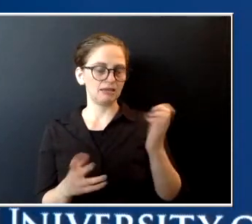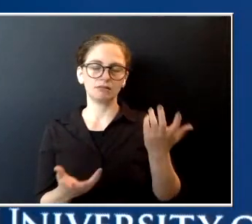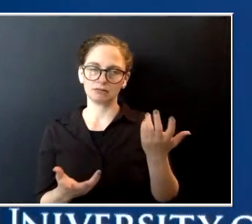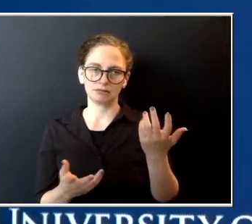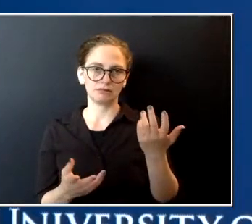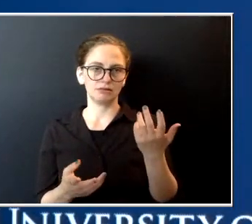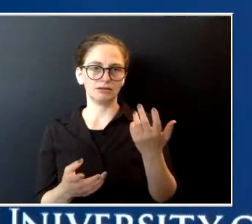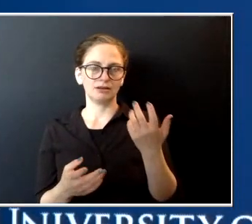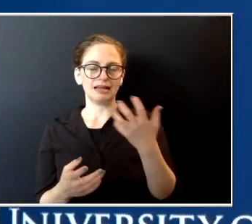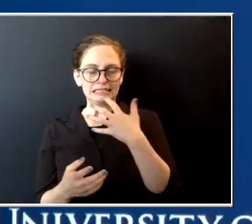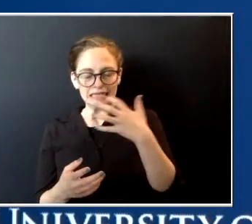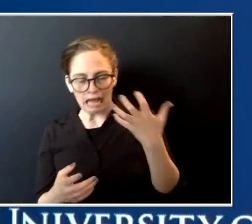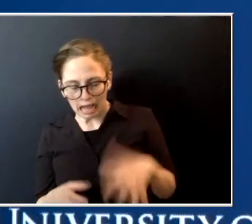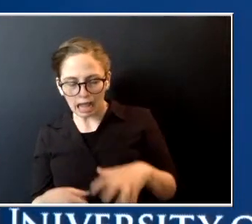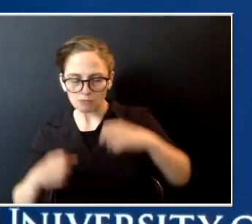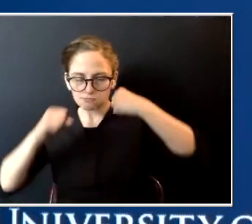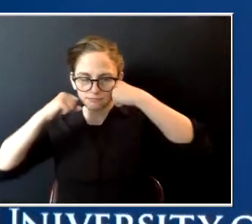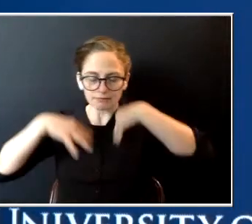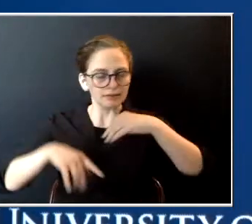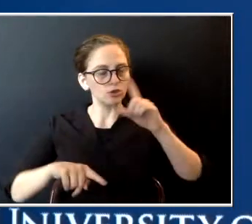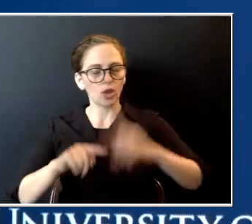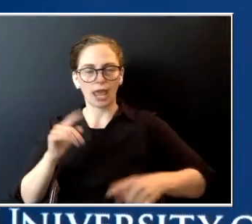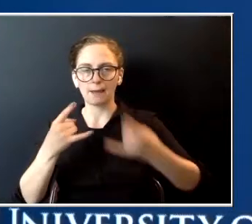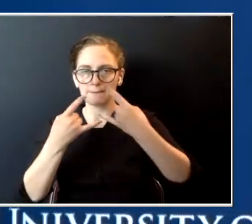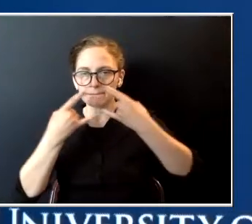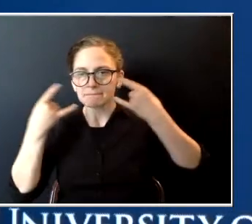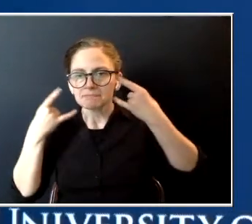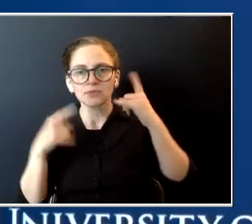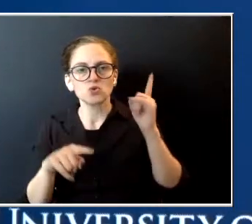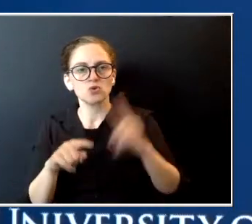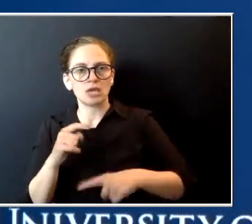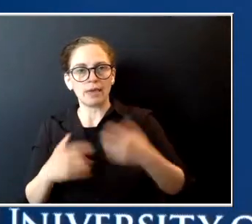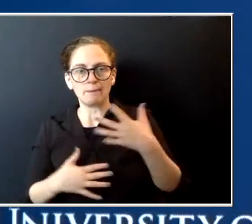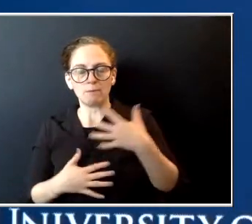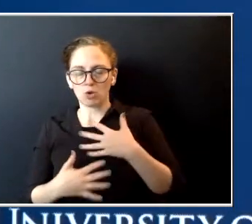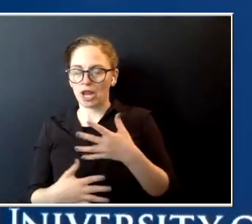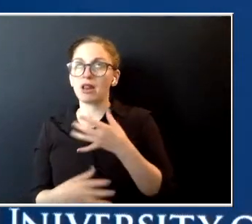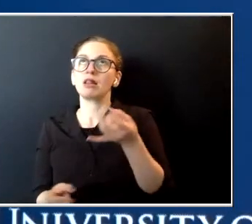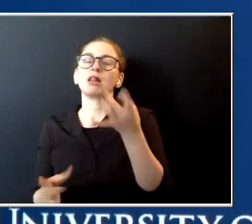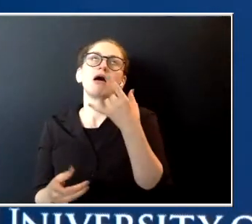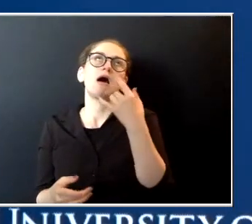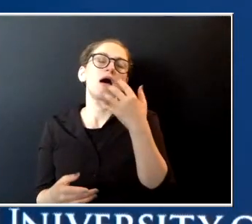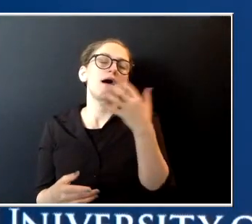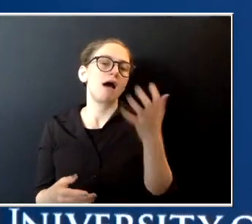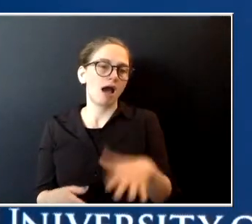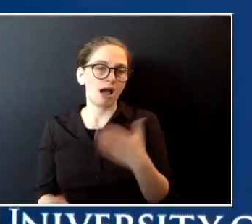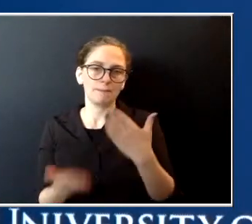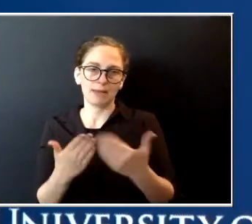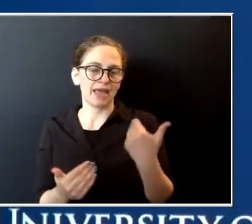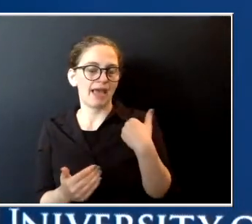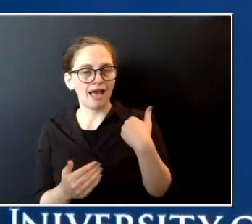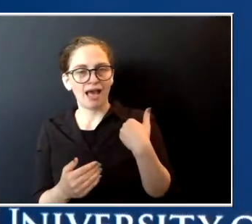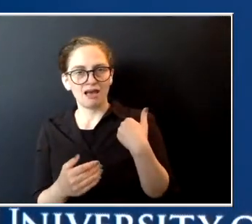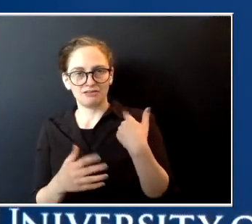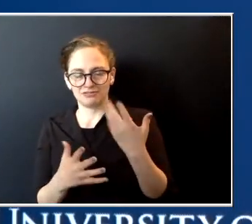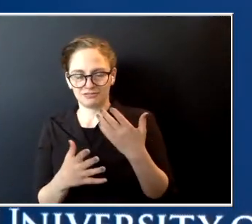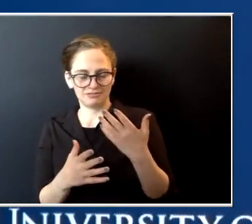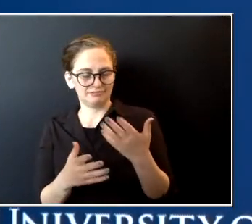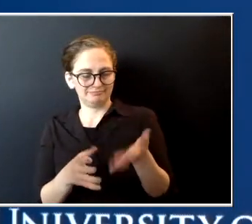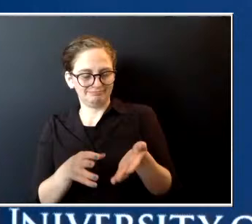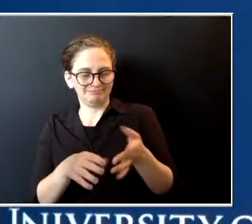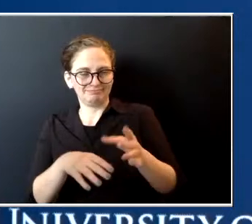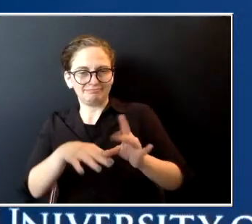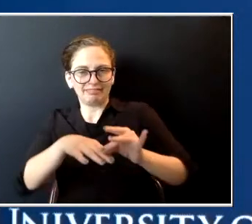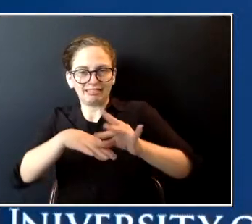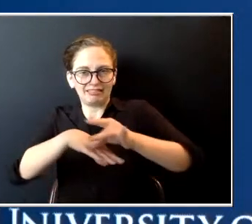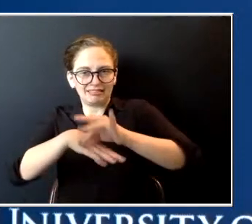because you can't breathe because it's so hot. You're probably having contamination on your hands. You're rubbing your face, your eyes, your nose. I suspect that is probably